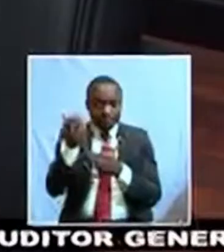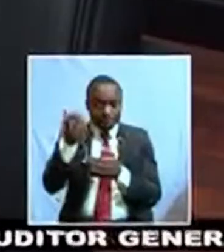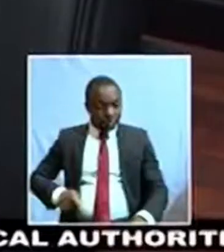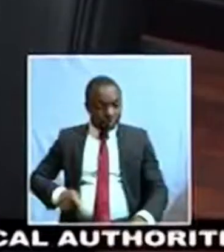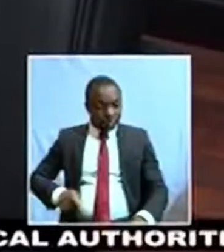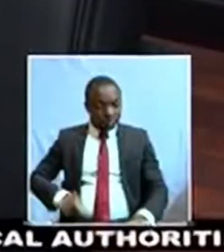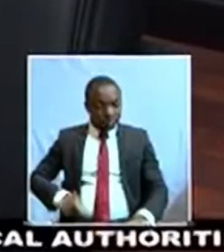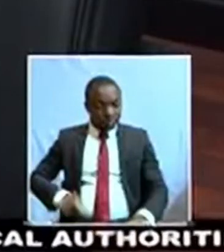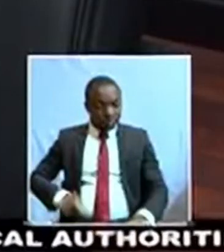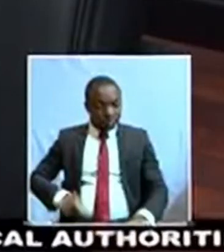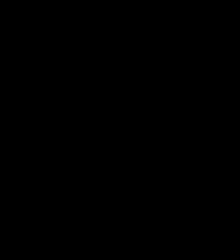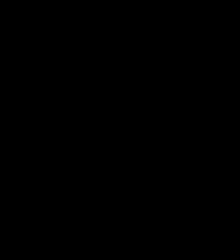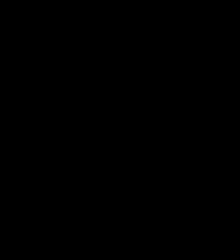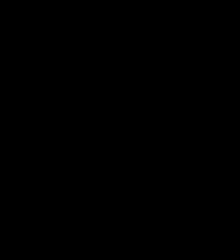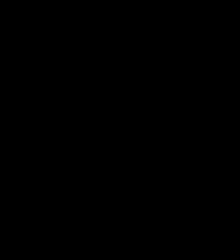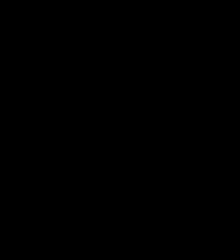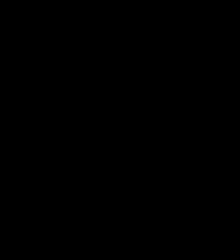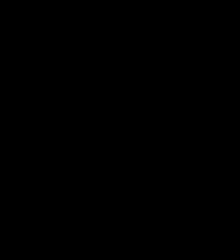What is